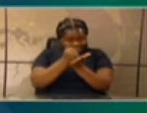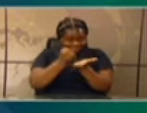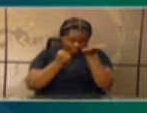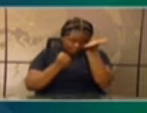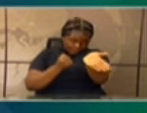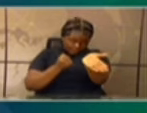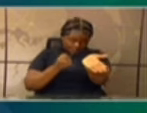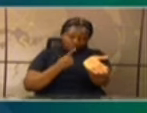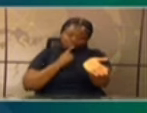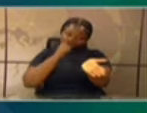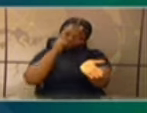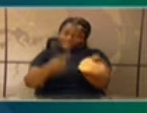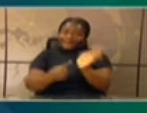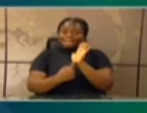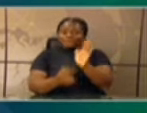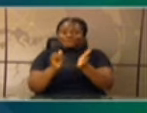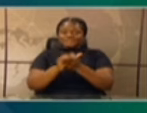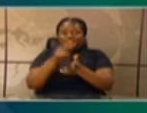Documents.